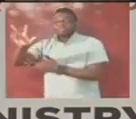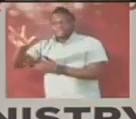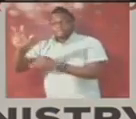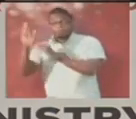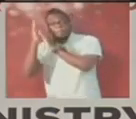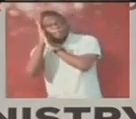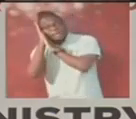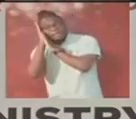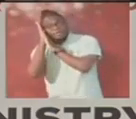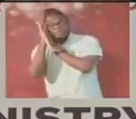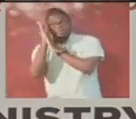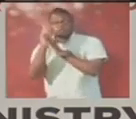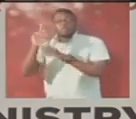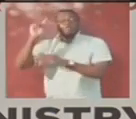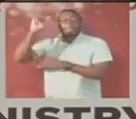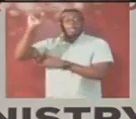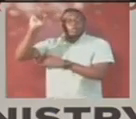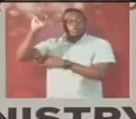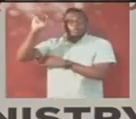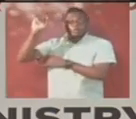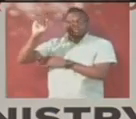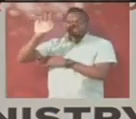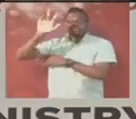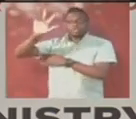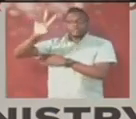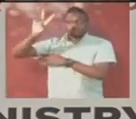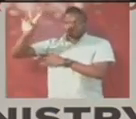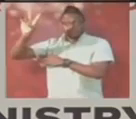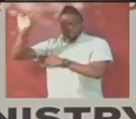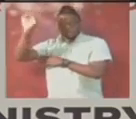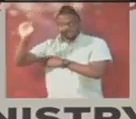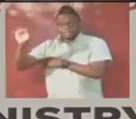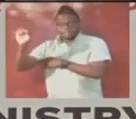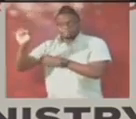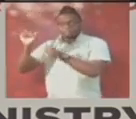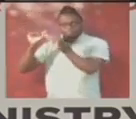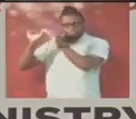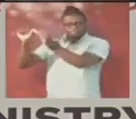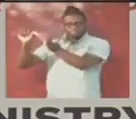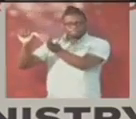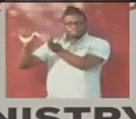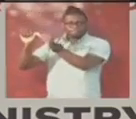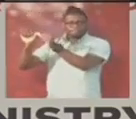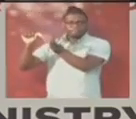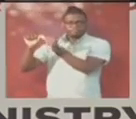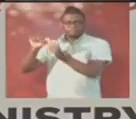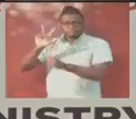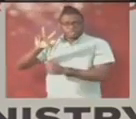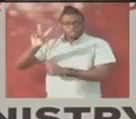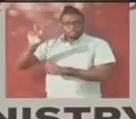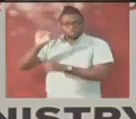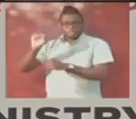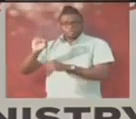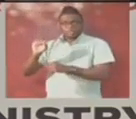are 32% continue to hold. Of course, when we look at the disaggregated figures, we see a 60%